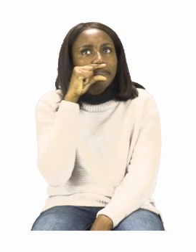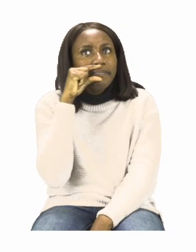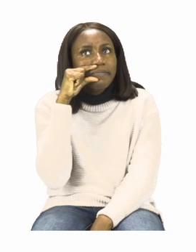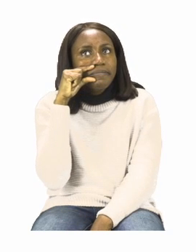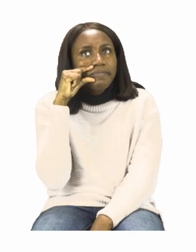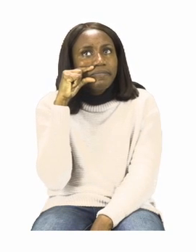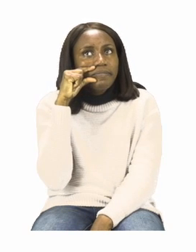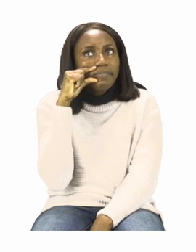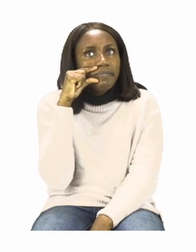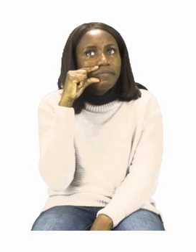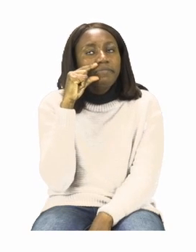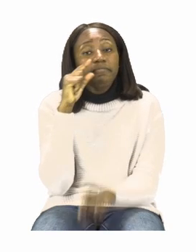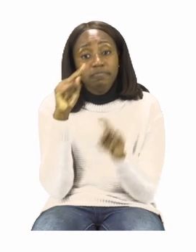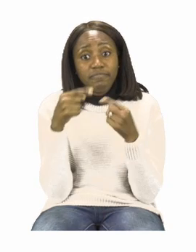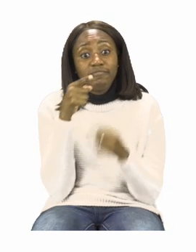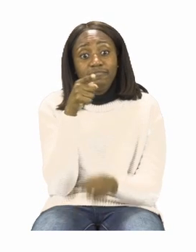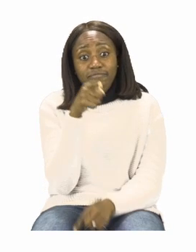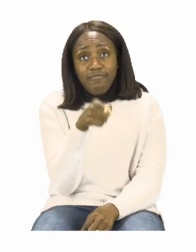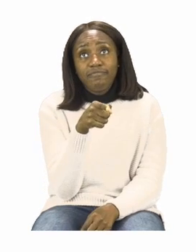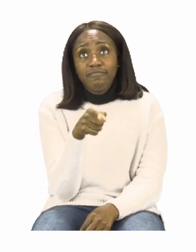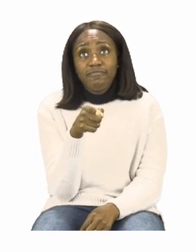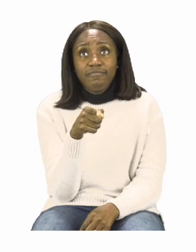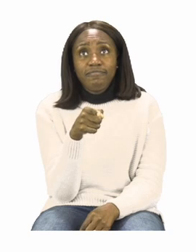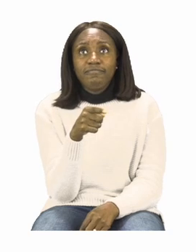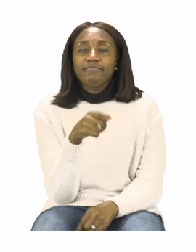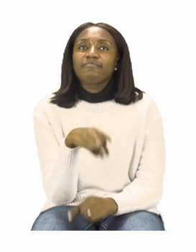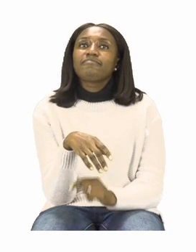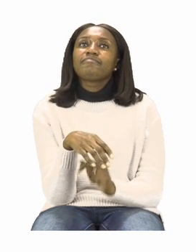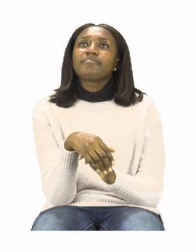the item in the picture.